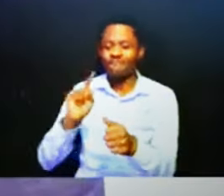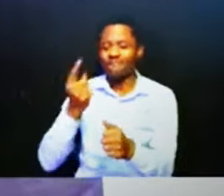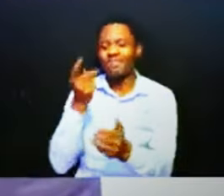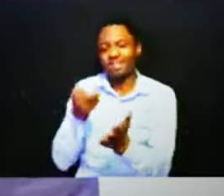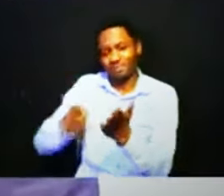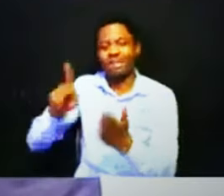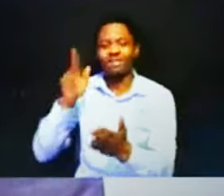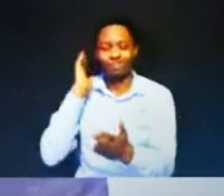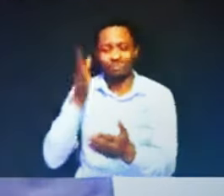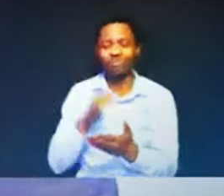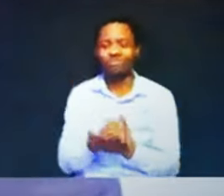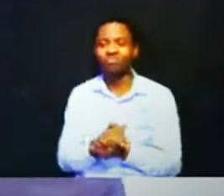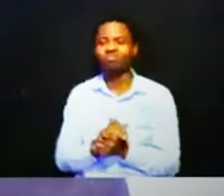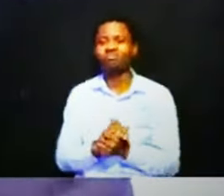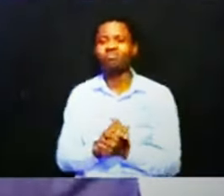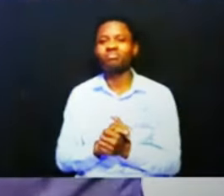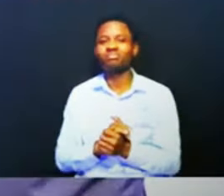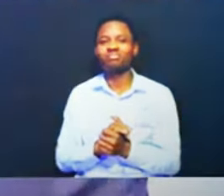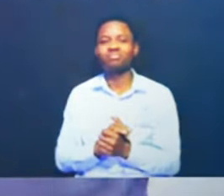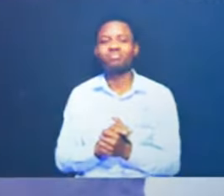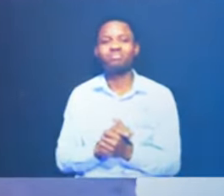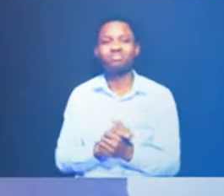But woe to anyone